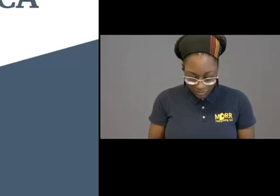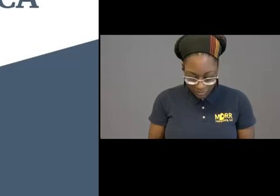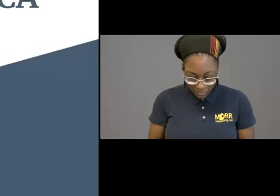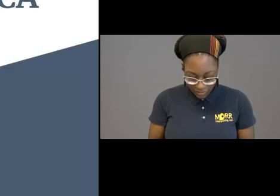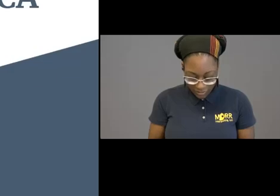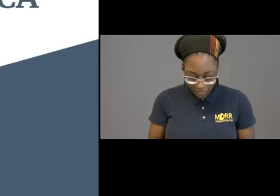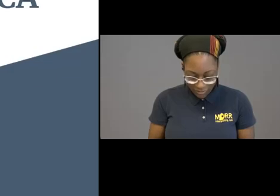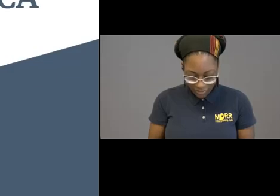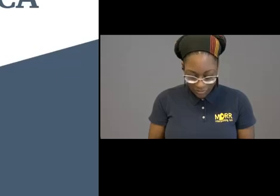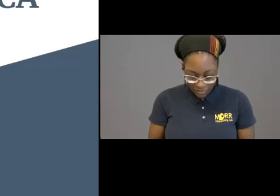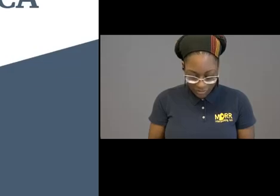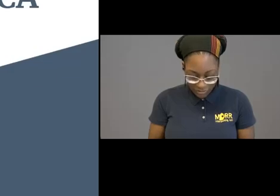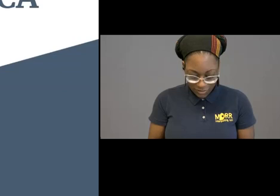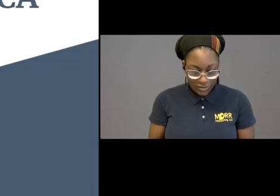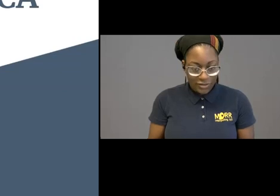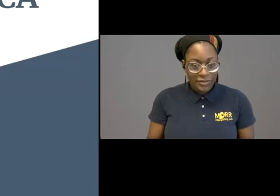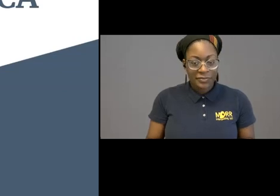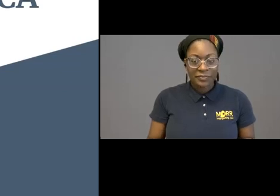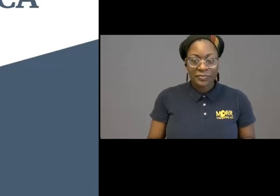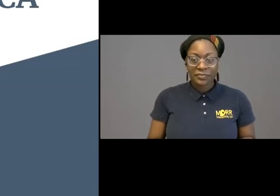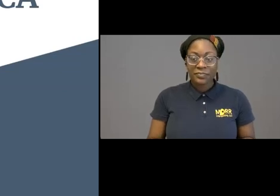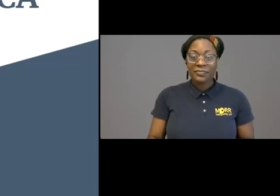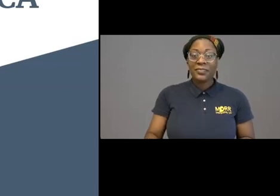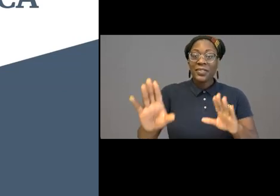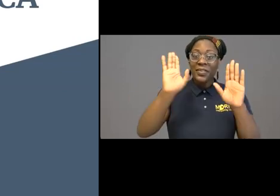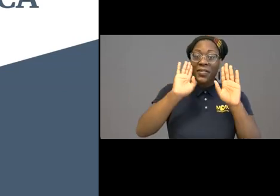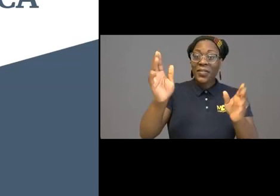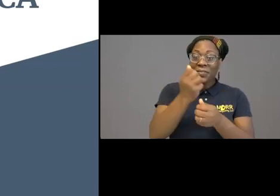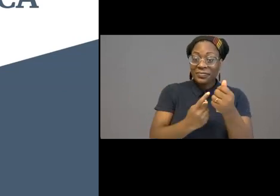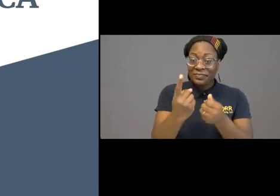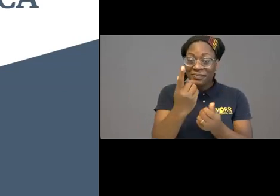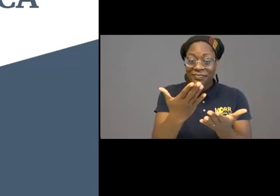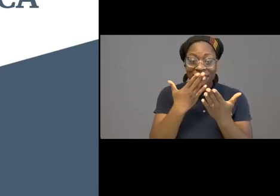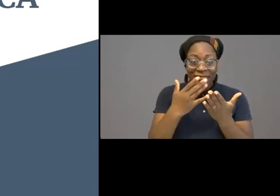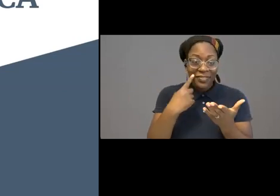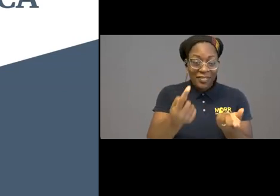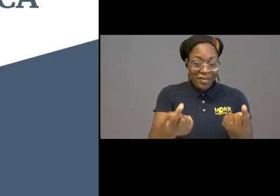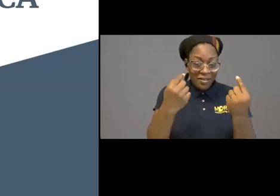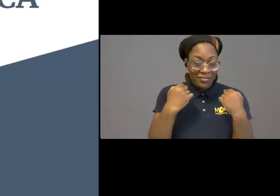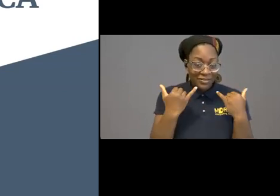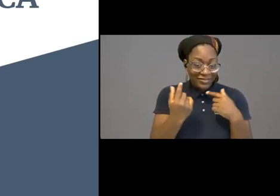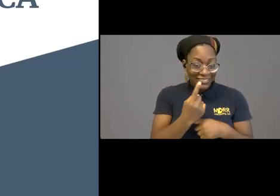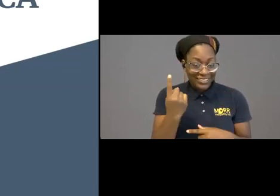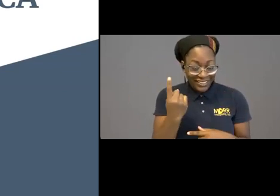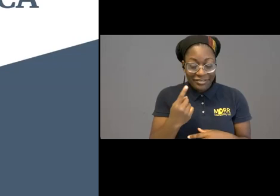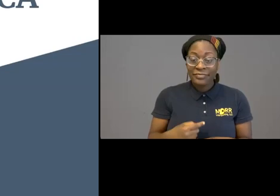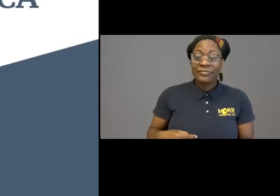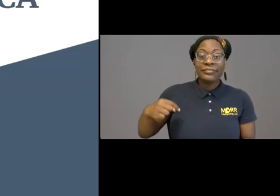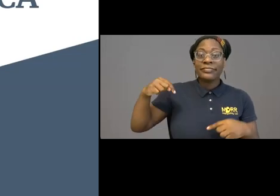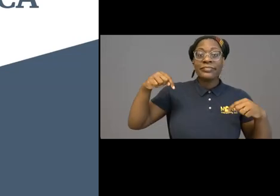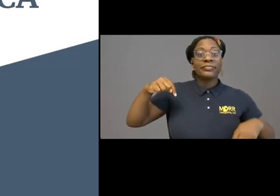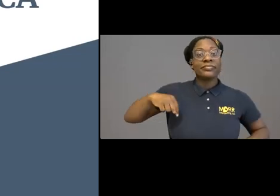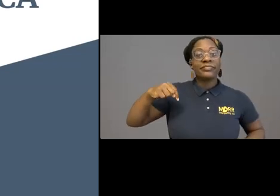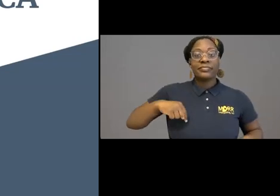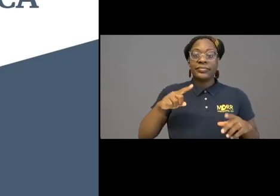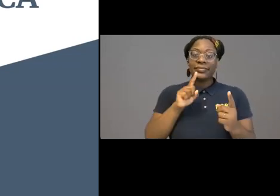All right, so hi everyone. Thank you for coming today. This is a meet and greet with the Executive Board of the